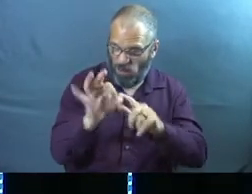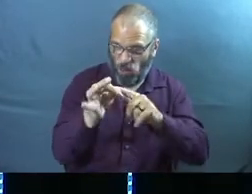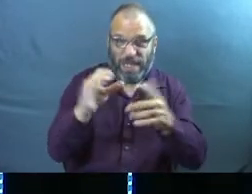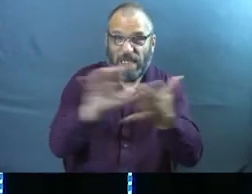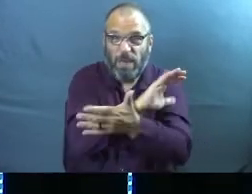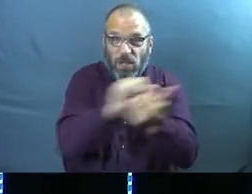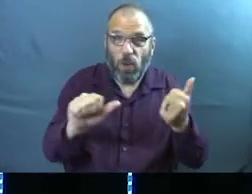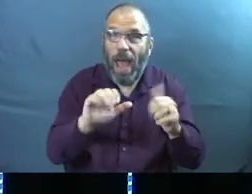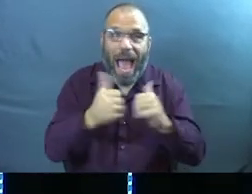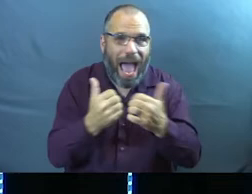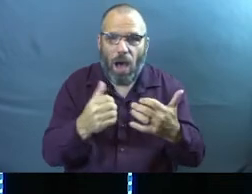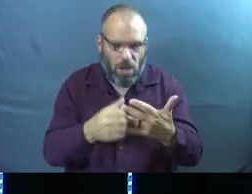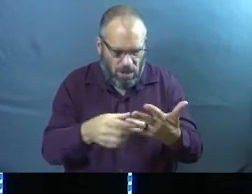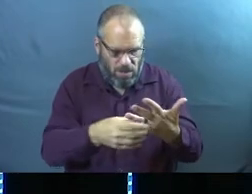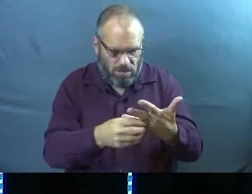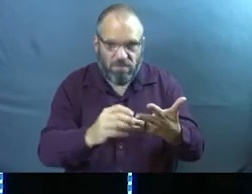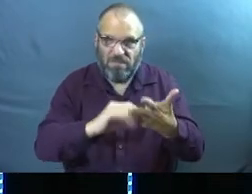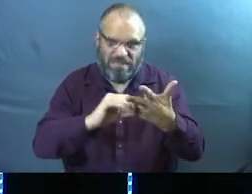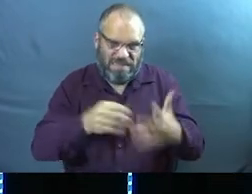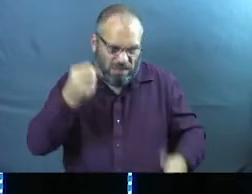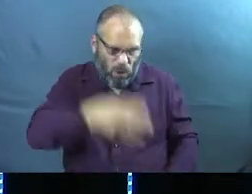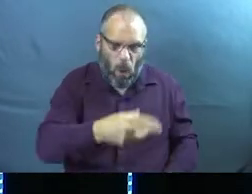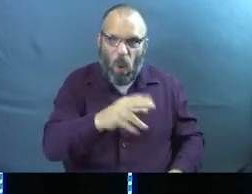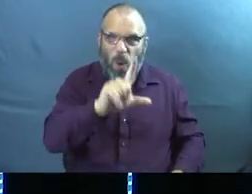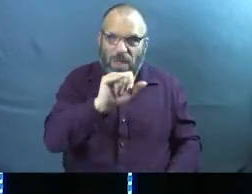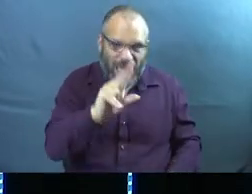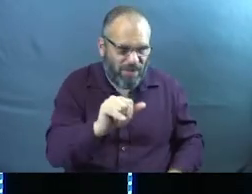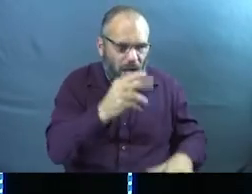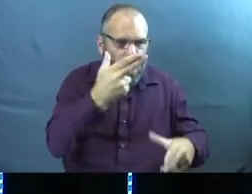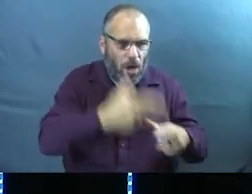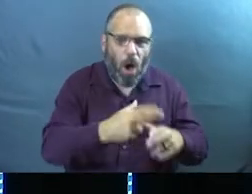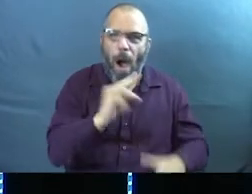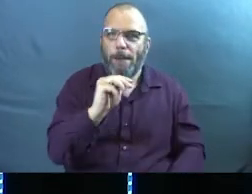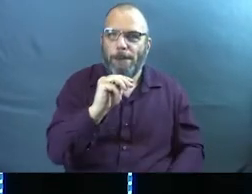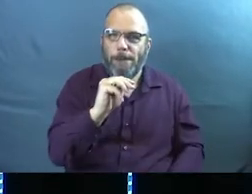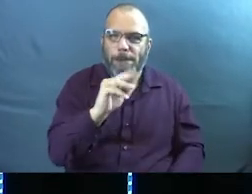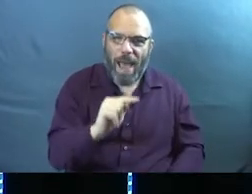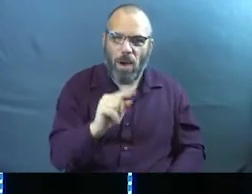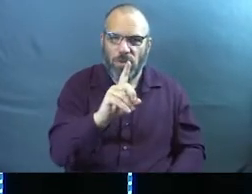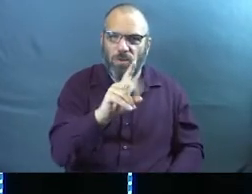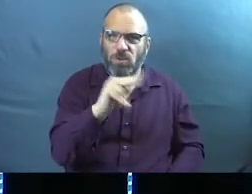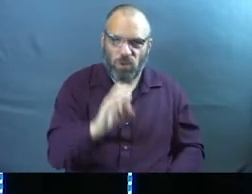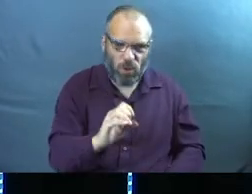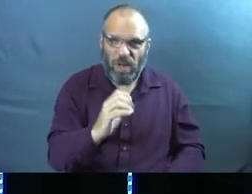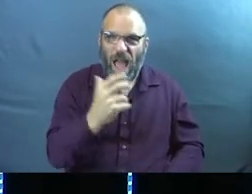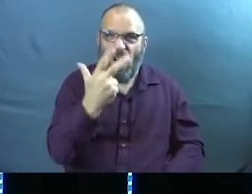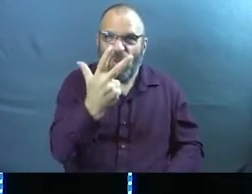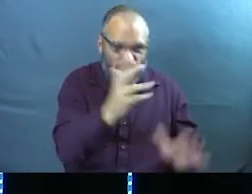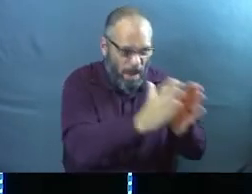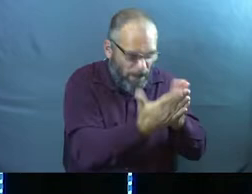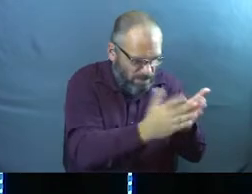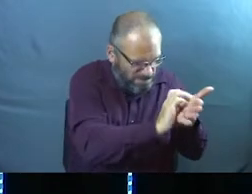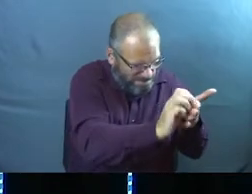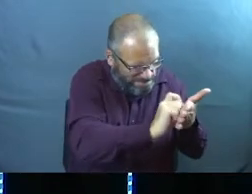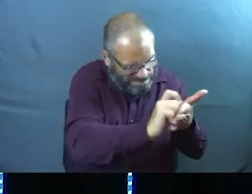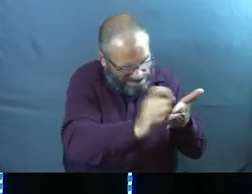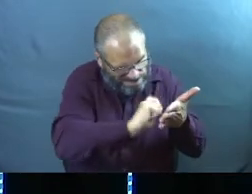can be destroyed is it's got to be thrown down in this big lava pit in a place called Mount Doom. And it takes them three books to get